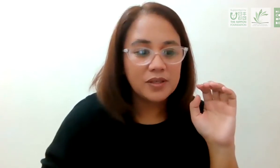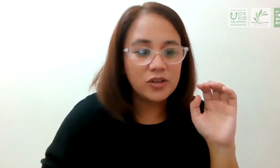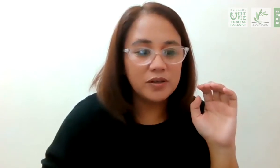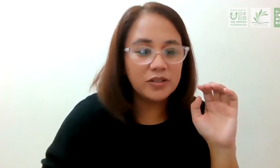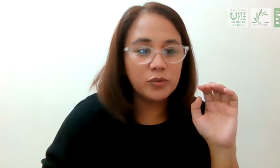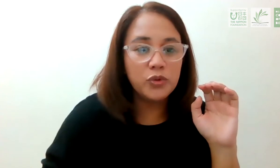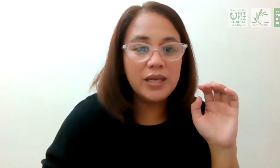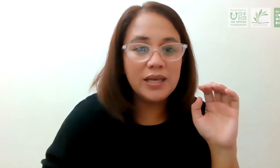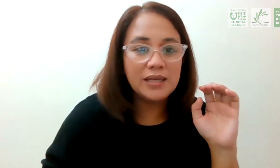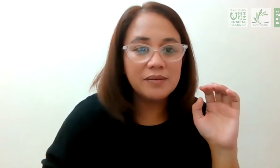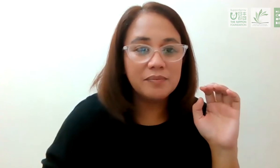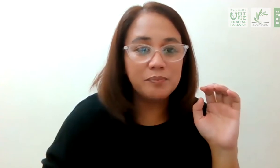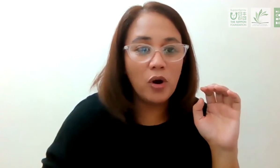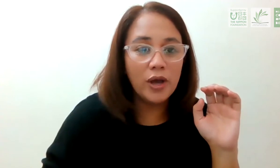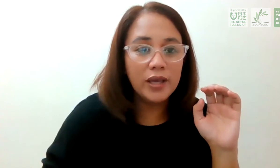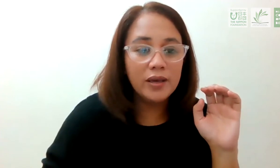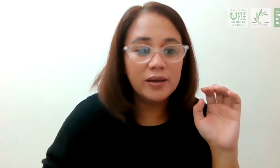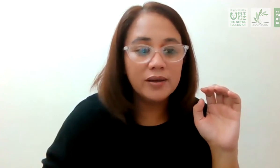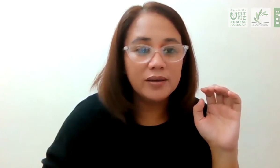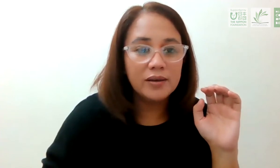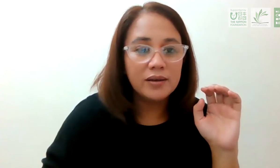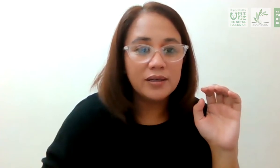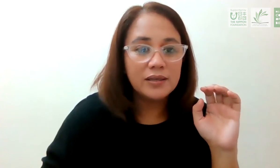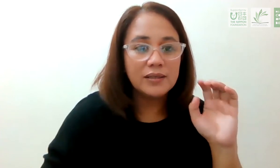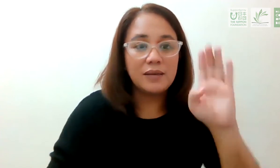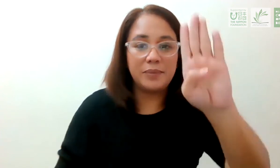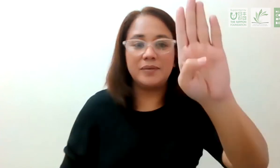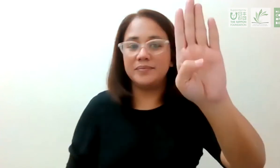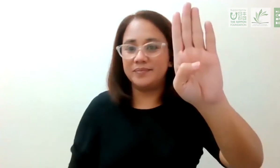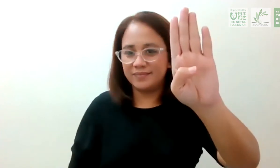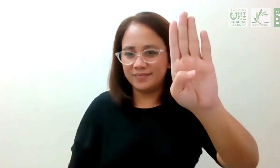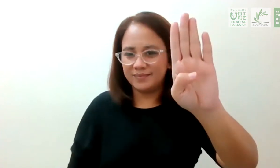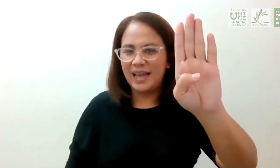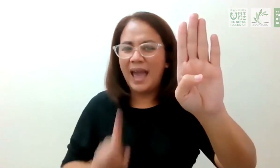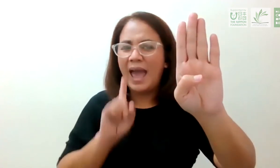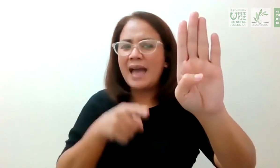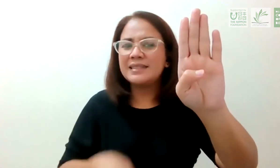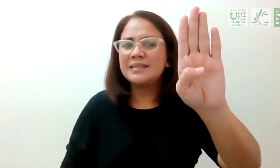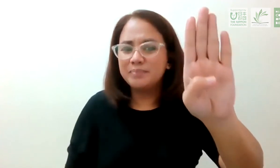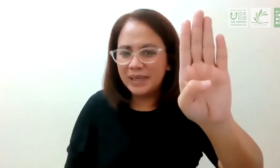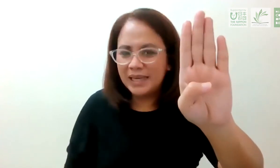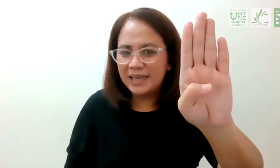D We're as in not dog. focusing Yes. on the Boy. B. Dog. B as in Oh, boy. B.